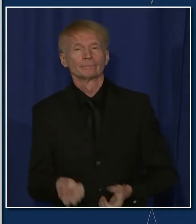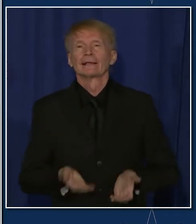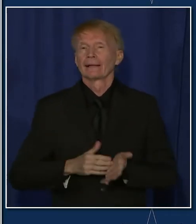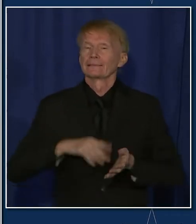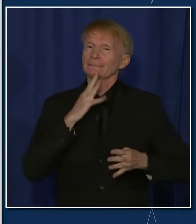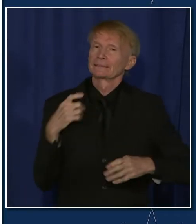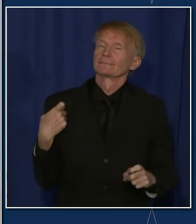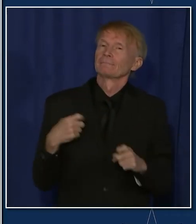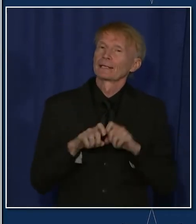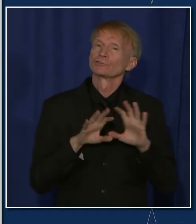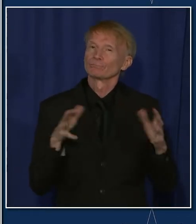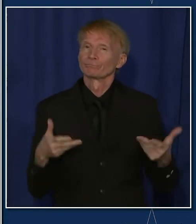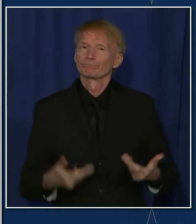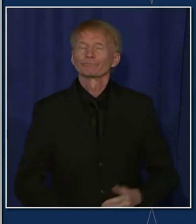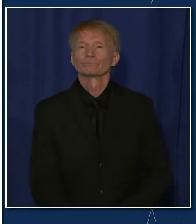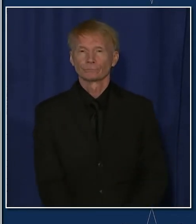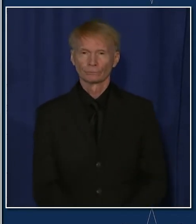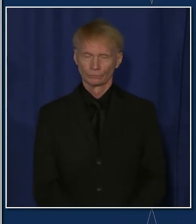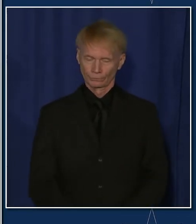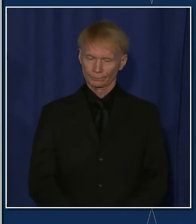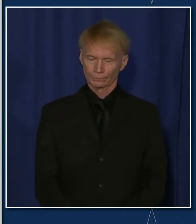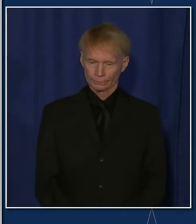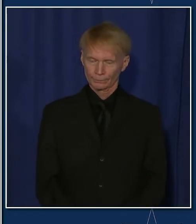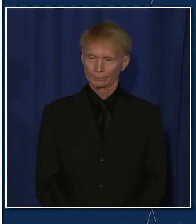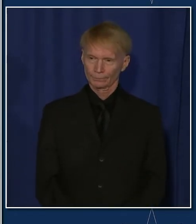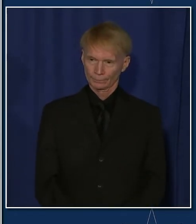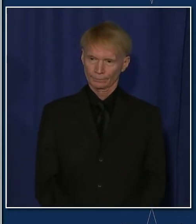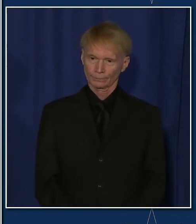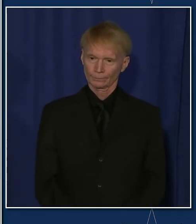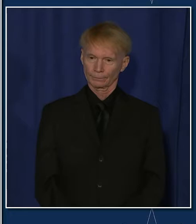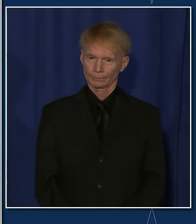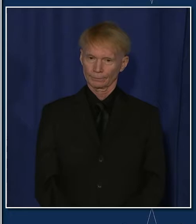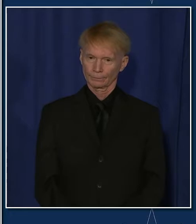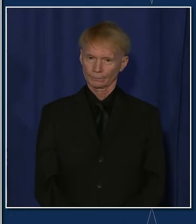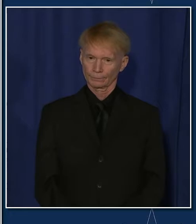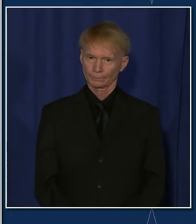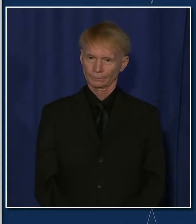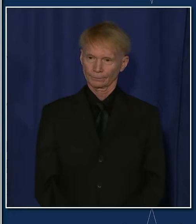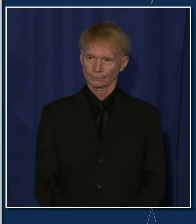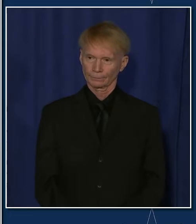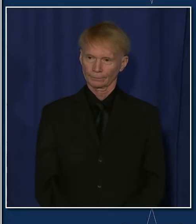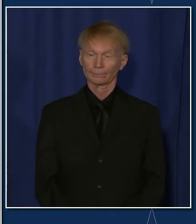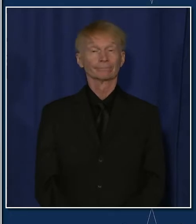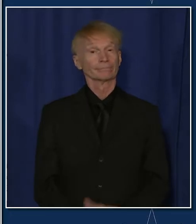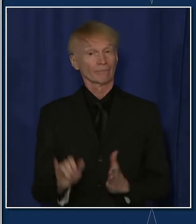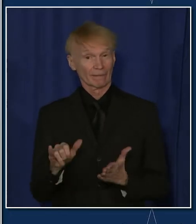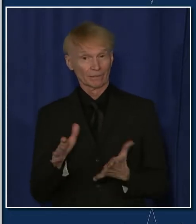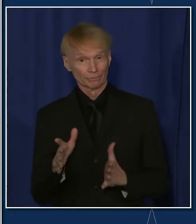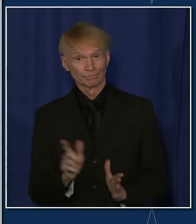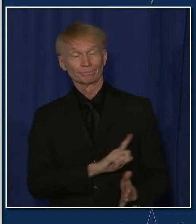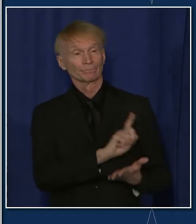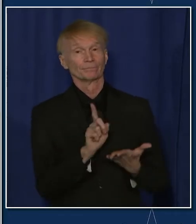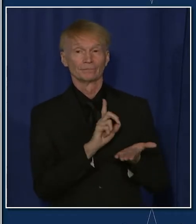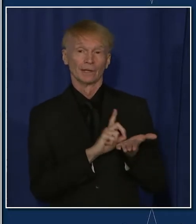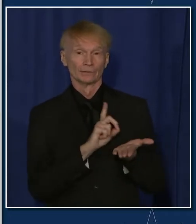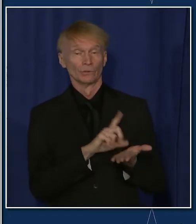ahorita COVID todavía está con nosotros, los casos están subiendo. Ahorita es el tiempo para proteger a nuestros niños. With that, I'll bring Dr. Luna.